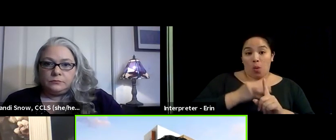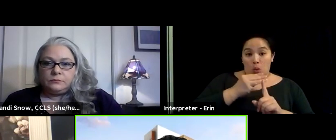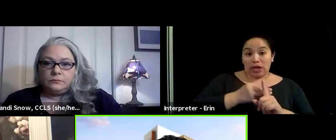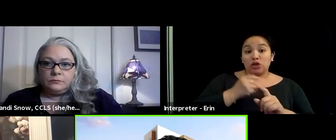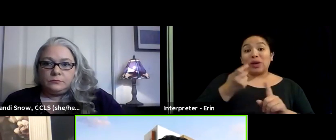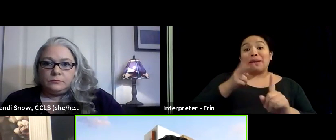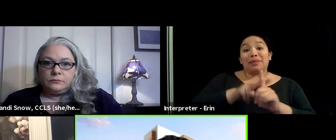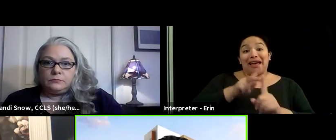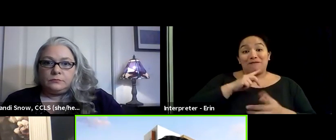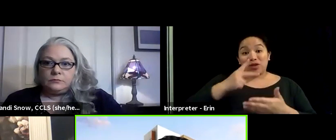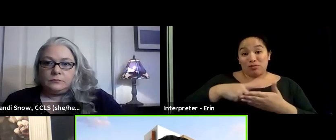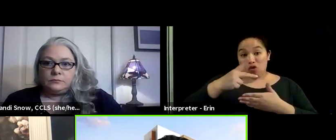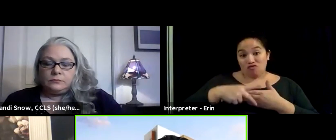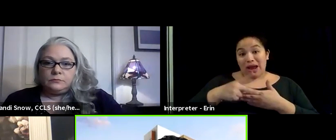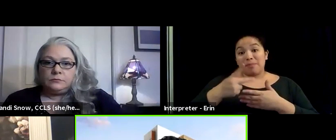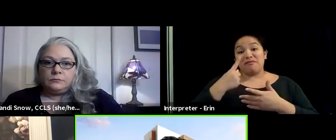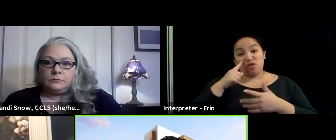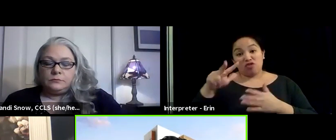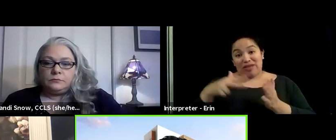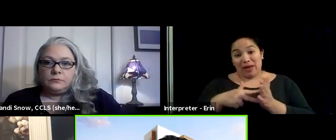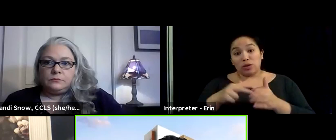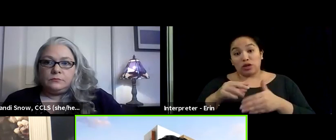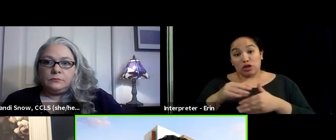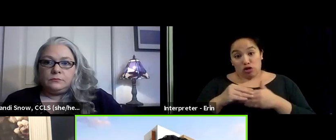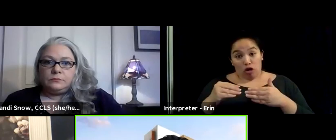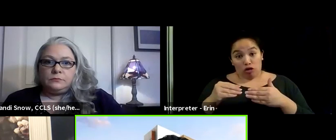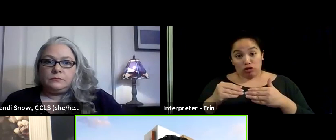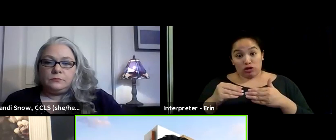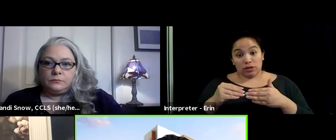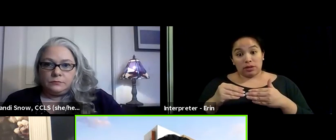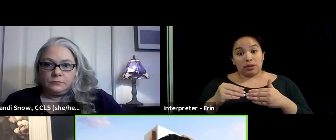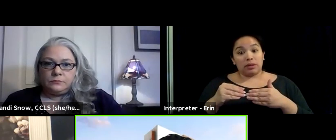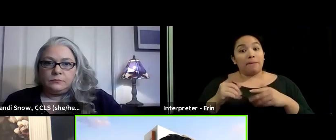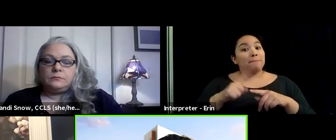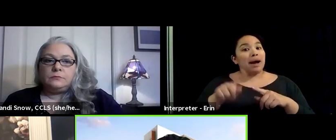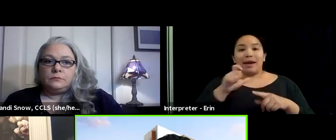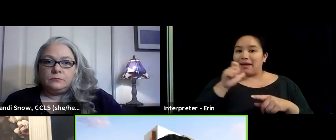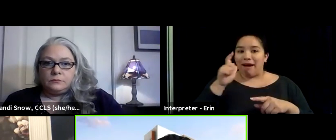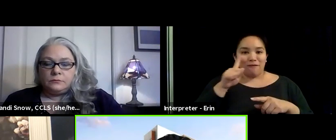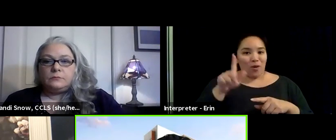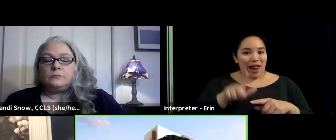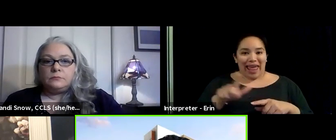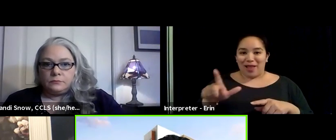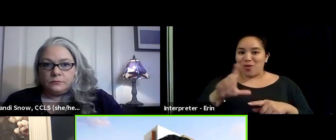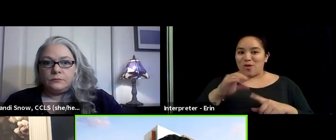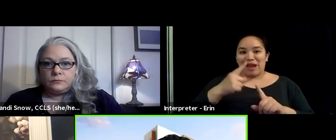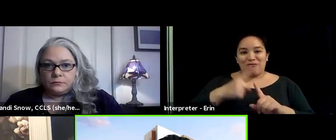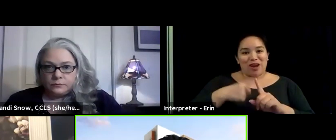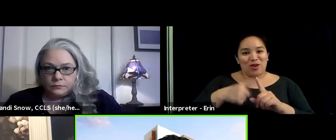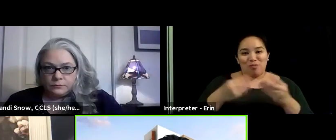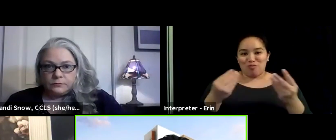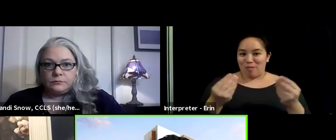program and get up to $3,000, but it's not for landlords and their rental properties.